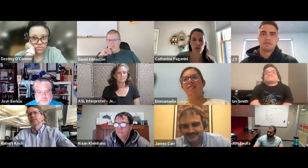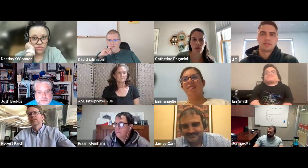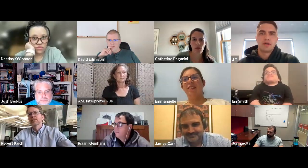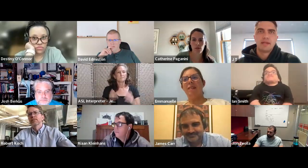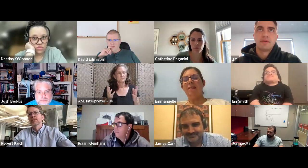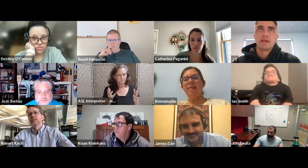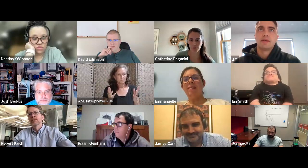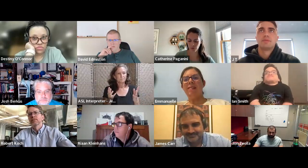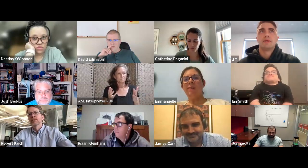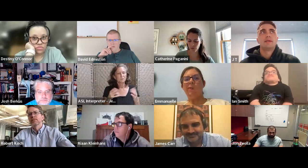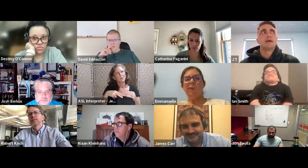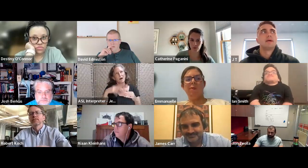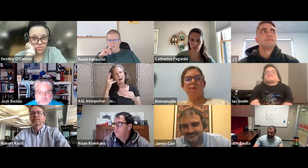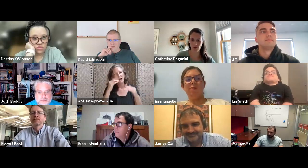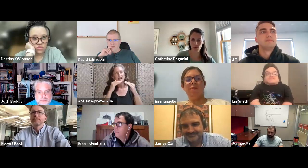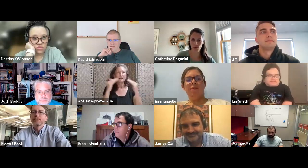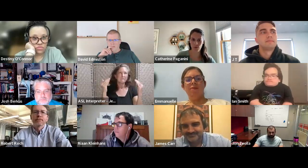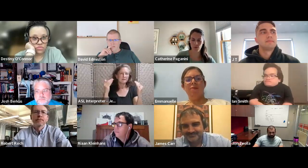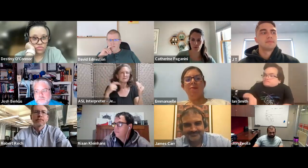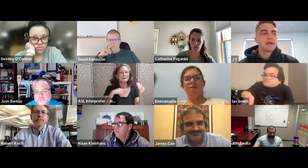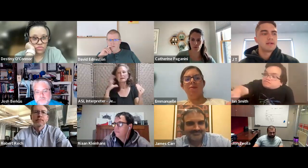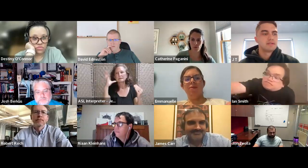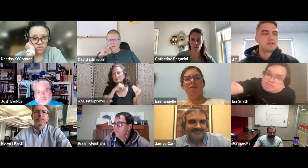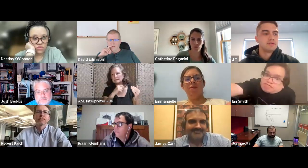So just high level, I guess. We